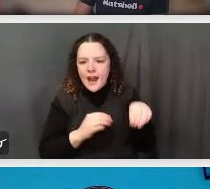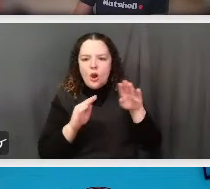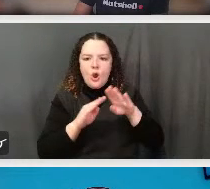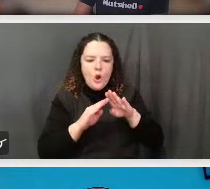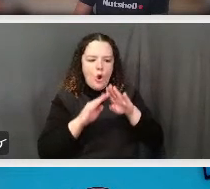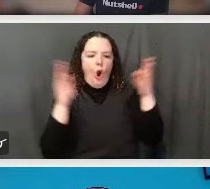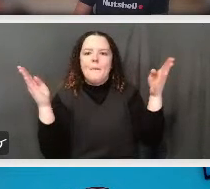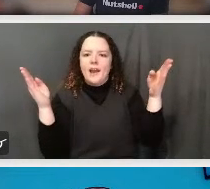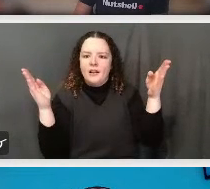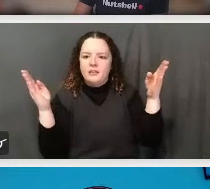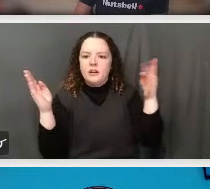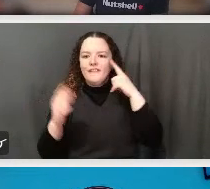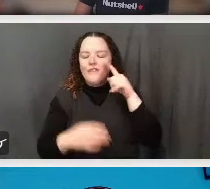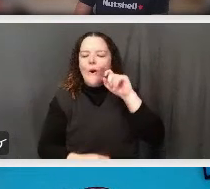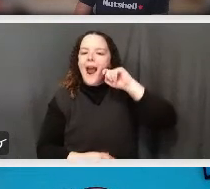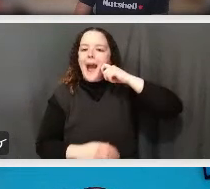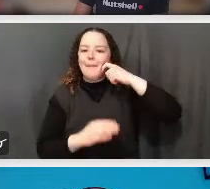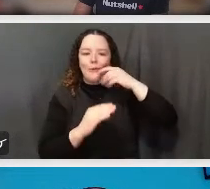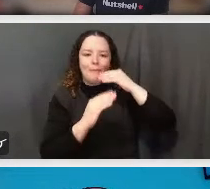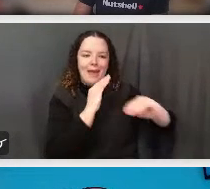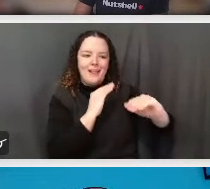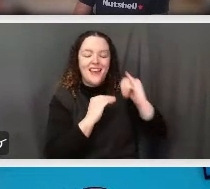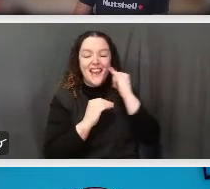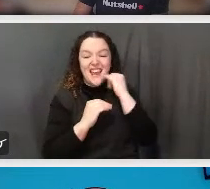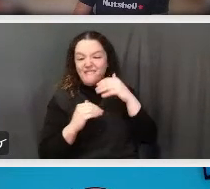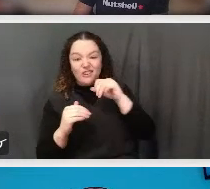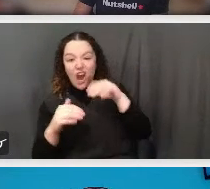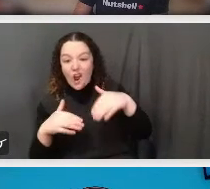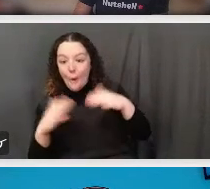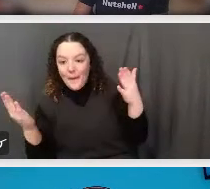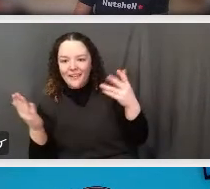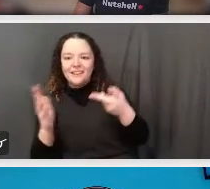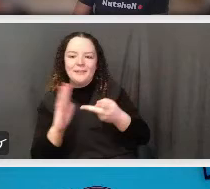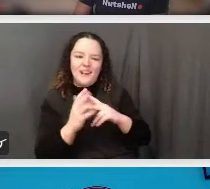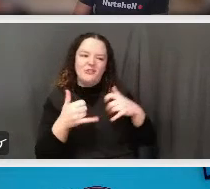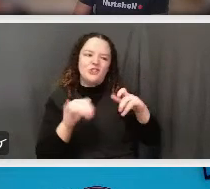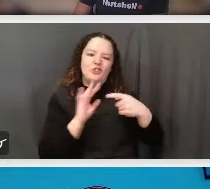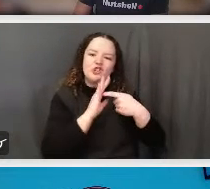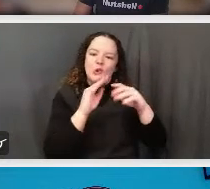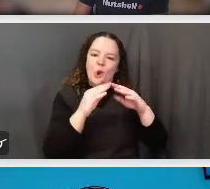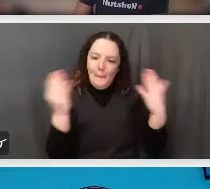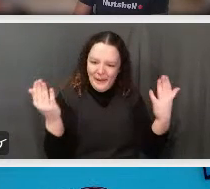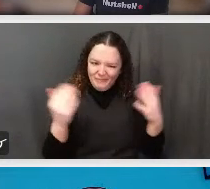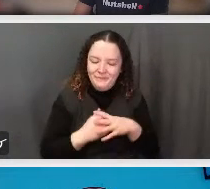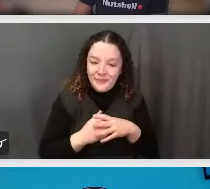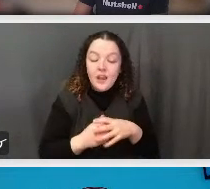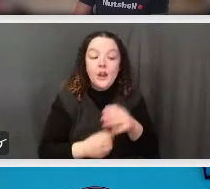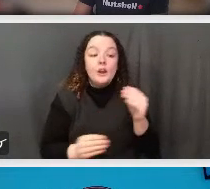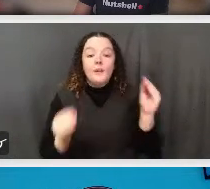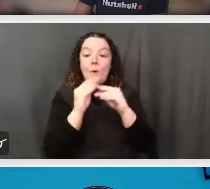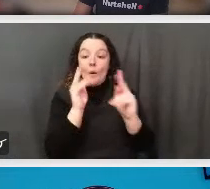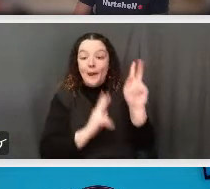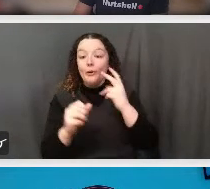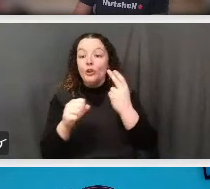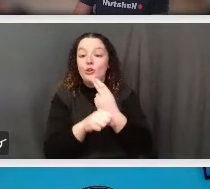recipients, even if they didn't actually open the message or not. And the greater percentage of your audience that uses Apple Mail, the more you'll